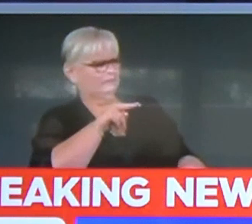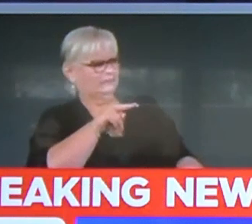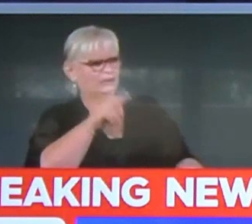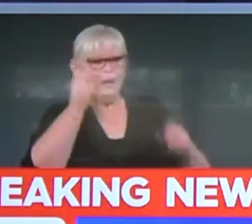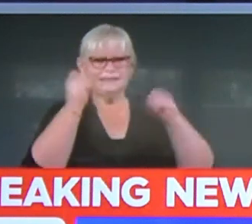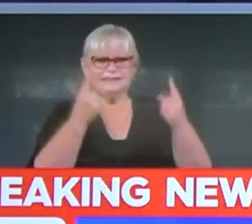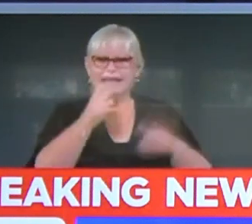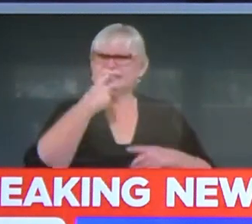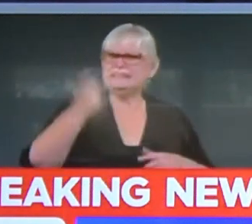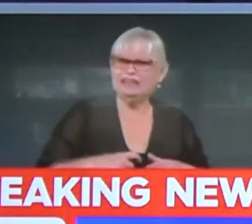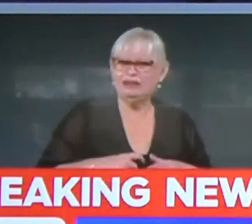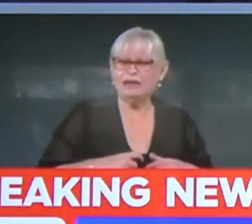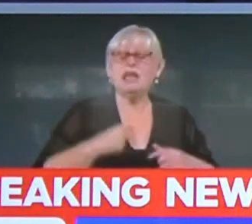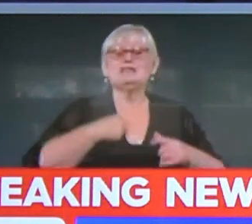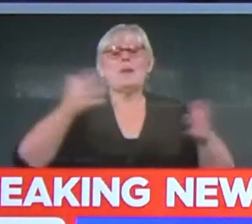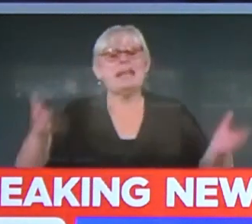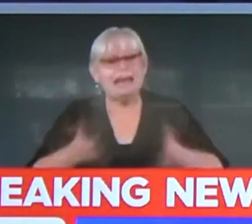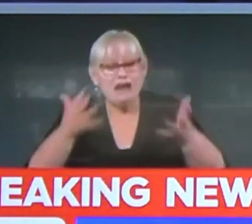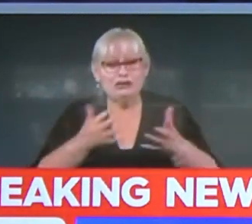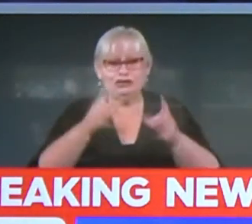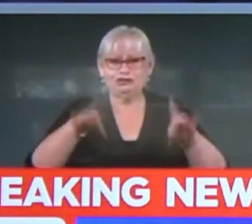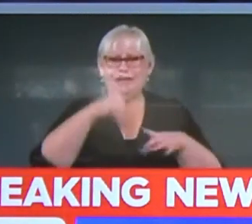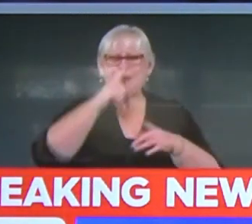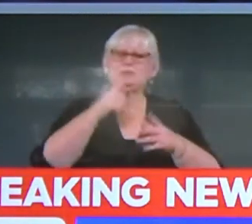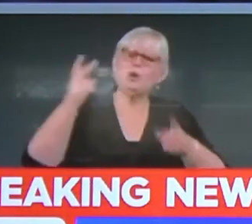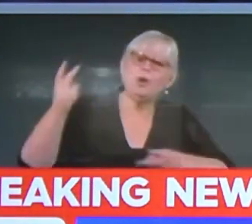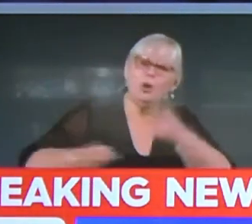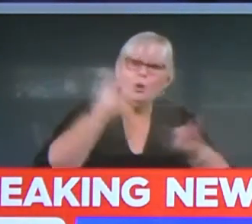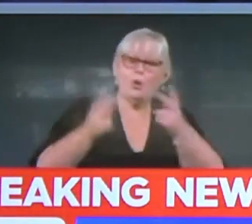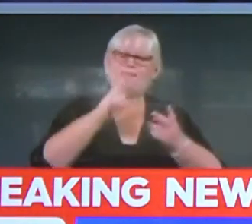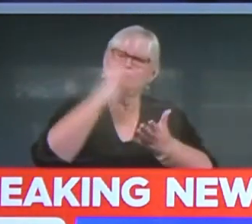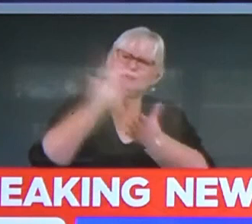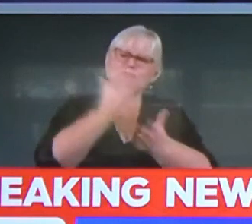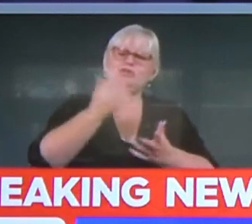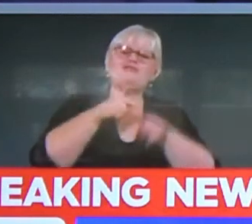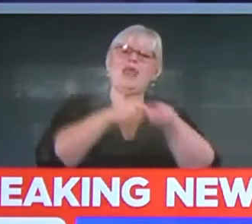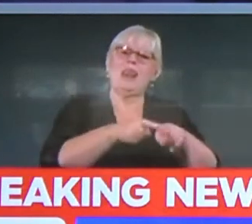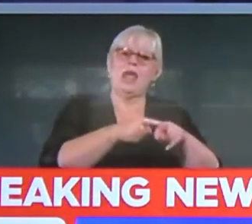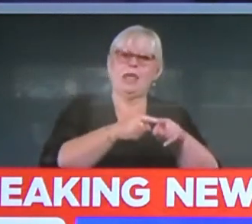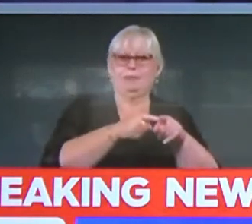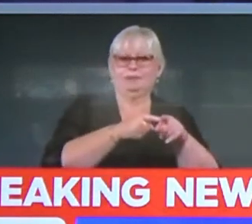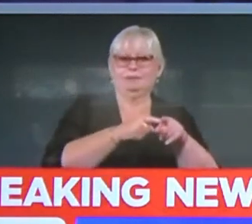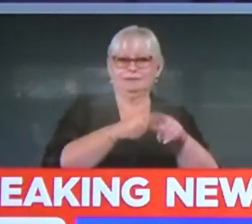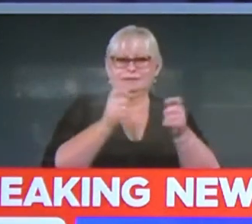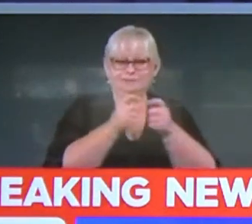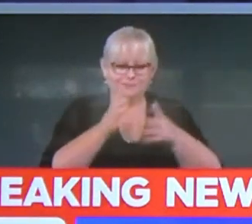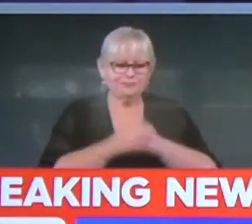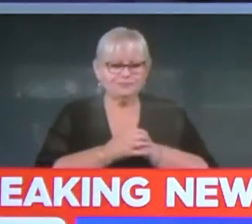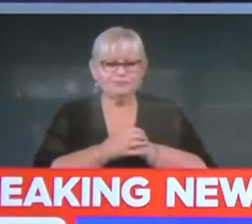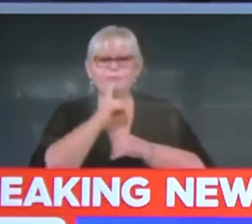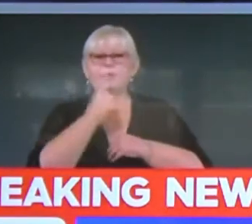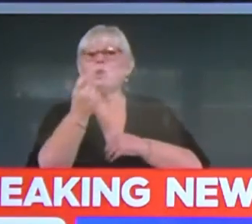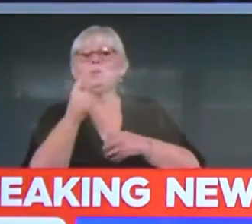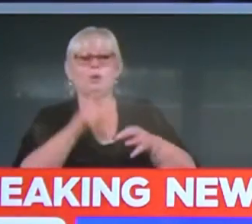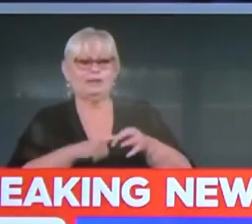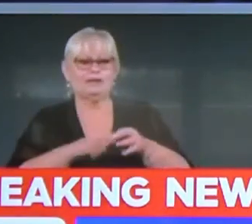going on. So I would encourage Australians to seek out that information from the trusted sources. We've got time, I think, for one more. Phil. Oh, sorry,